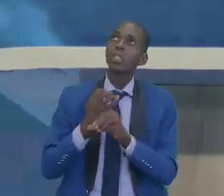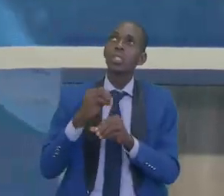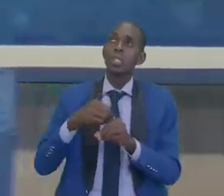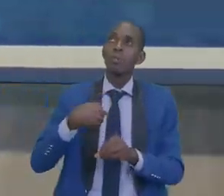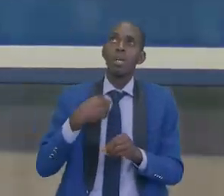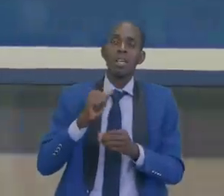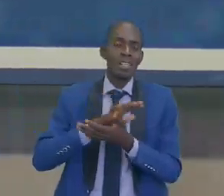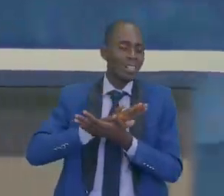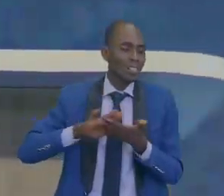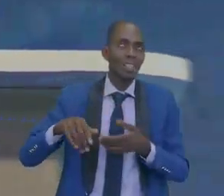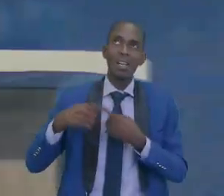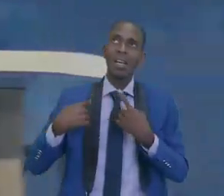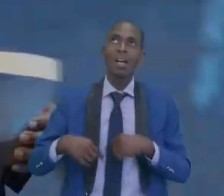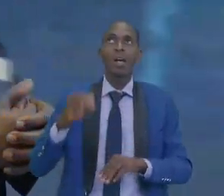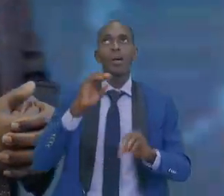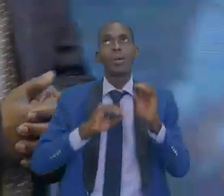heart, oh God.